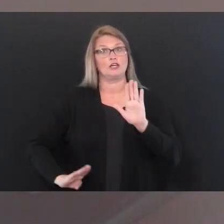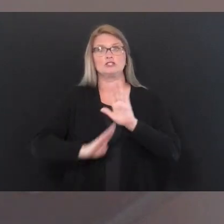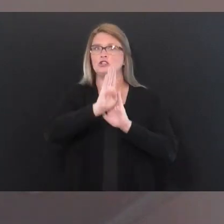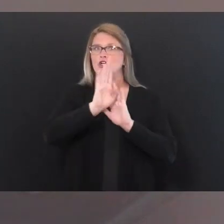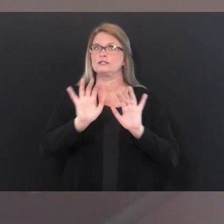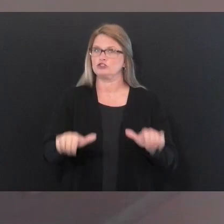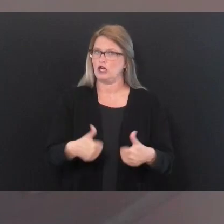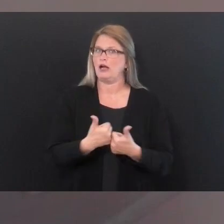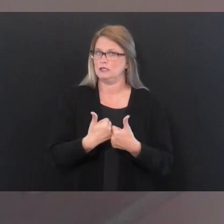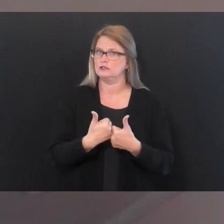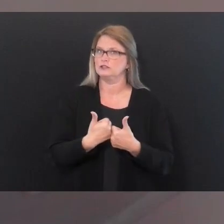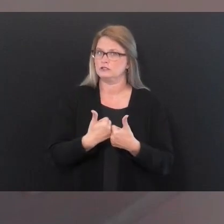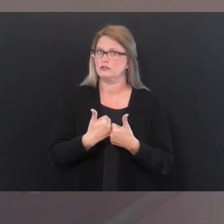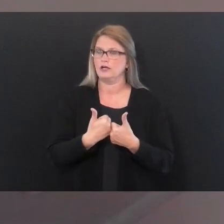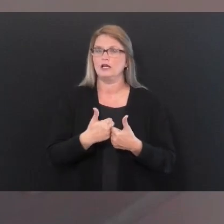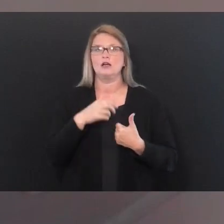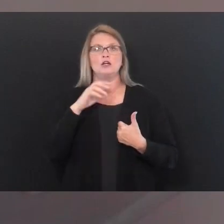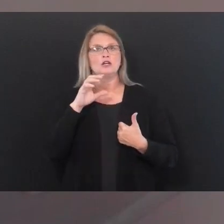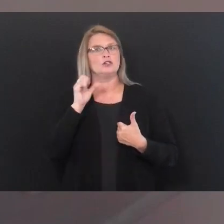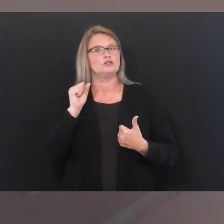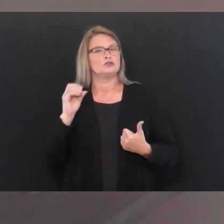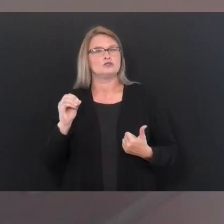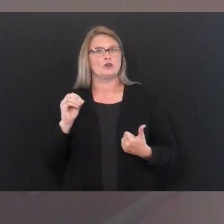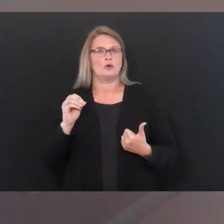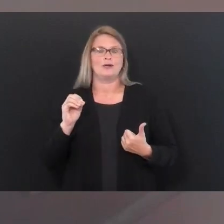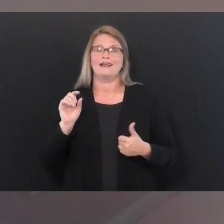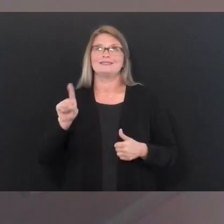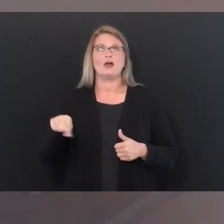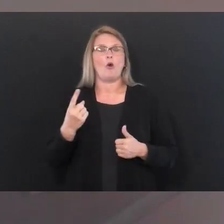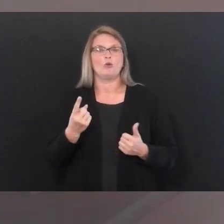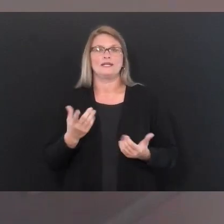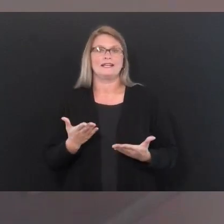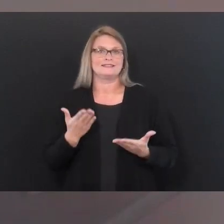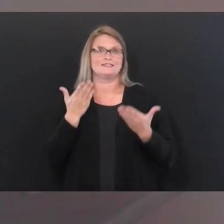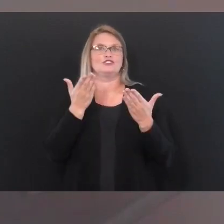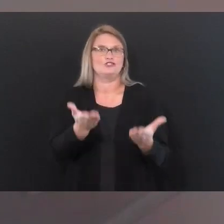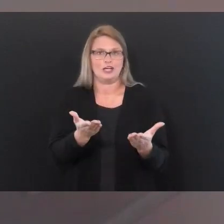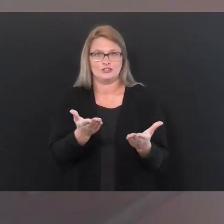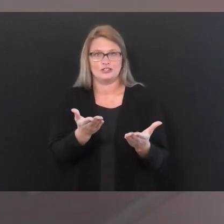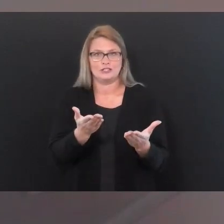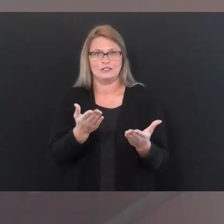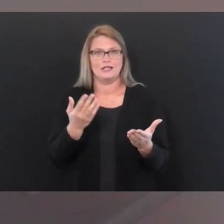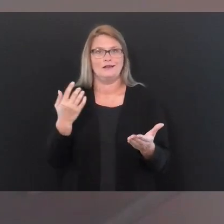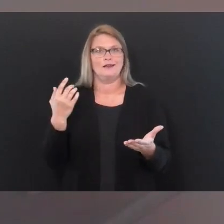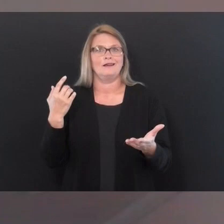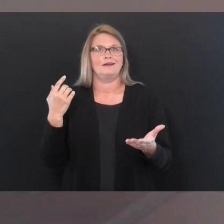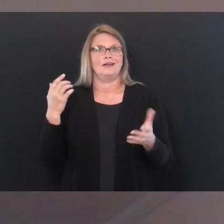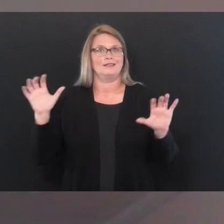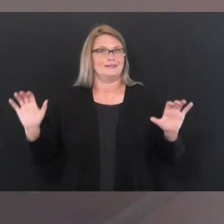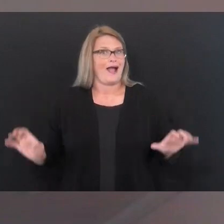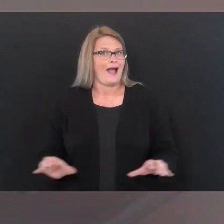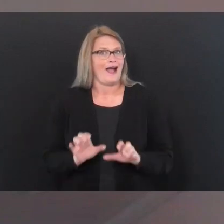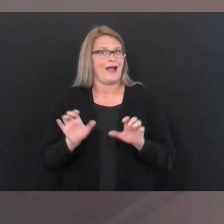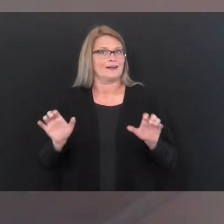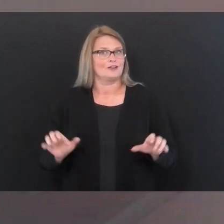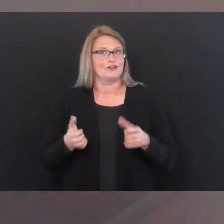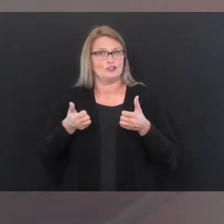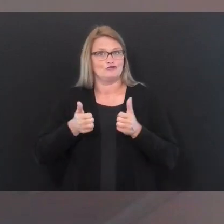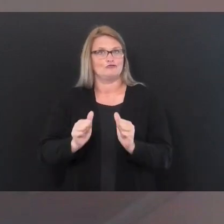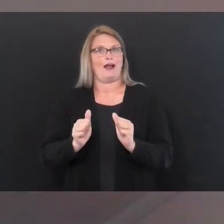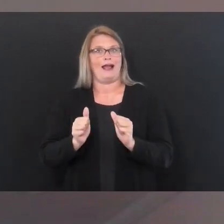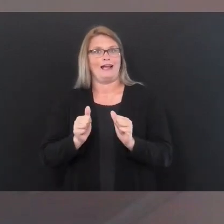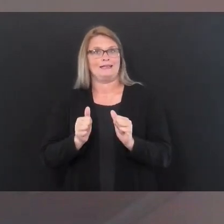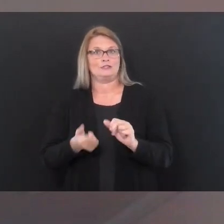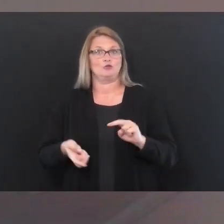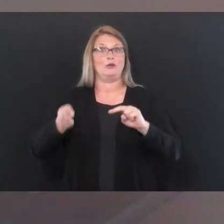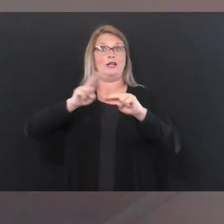Commissioner Slimp, as just suggested, is actively trying to increase the workforce. We're